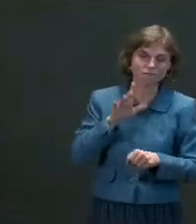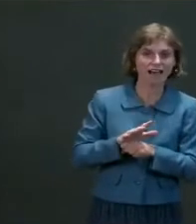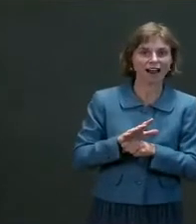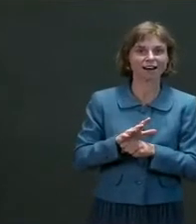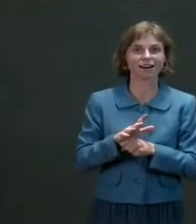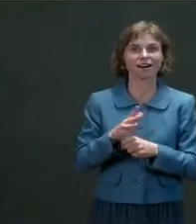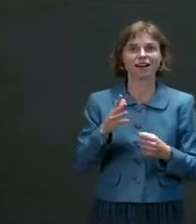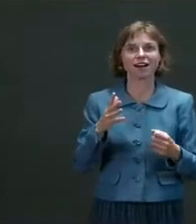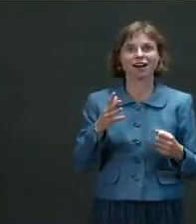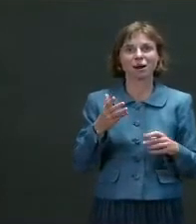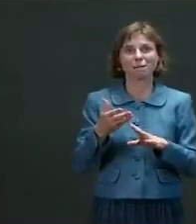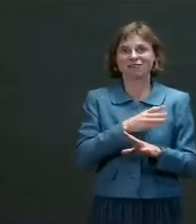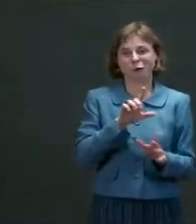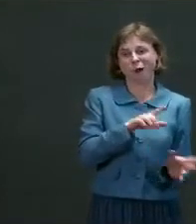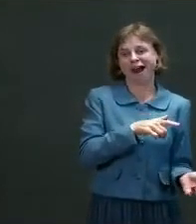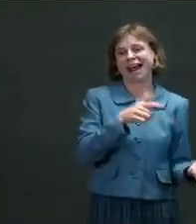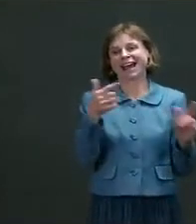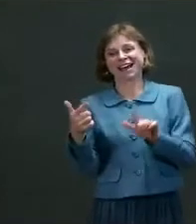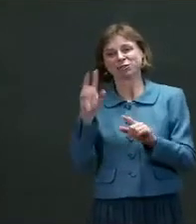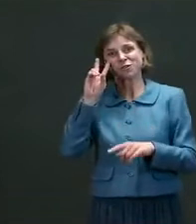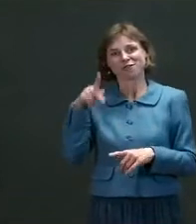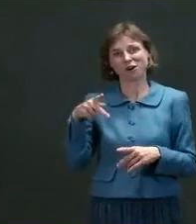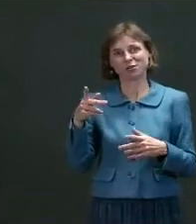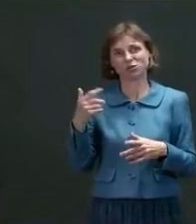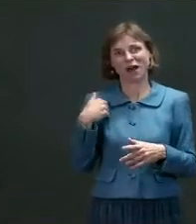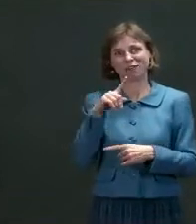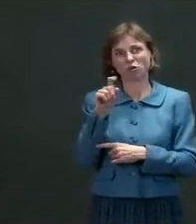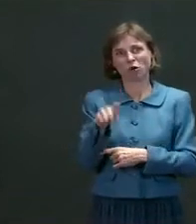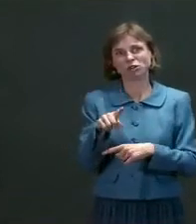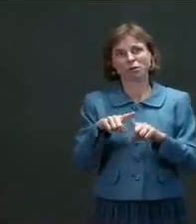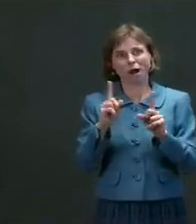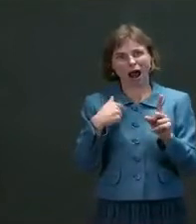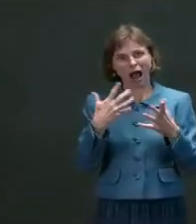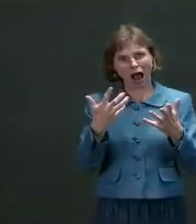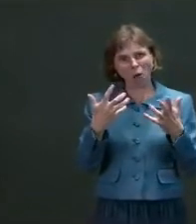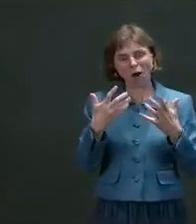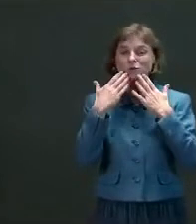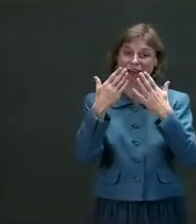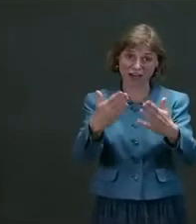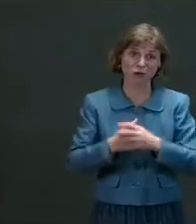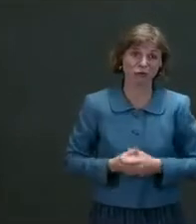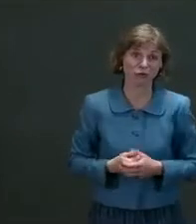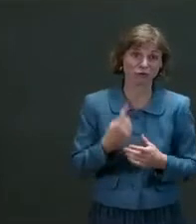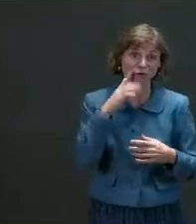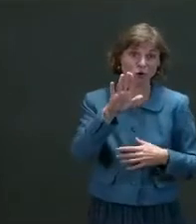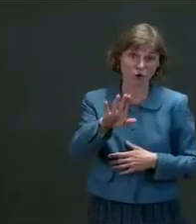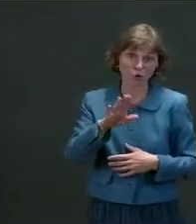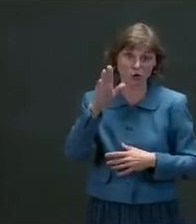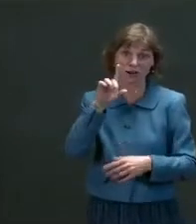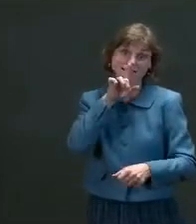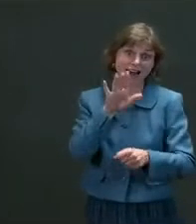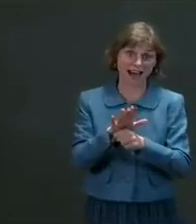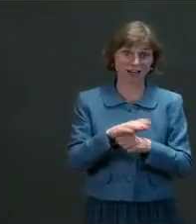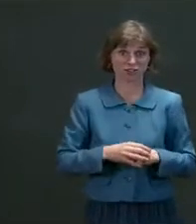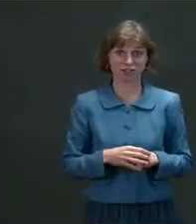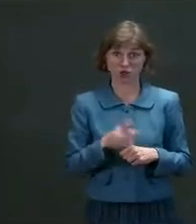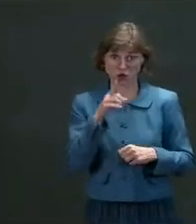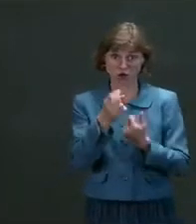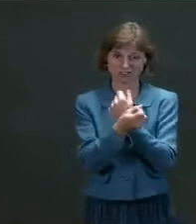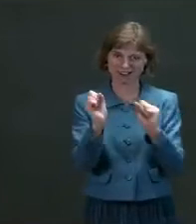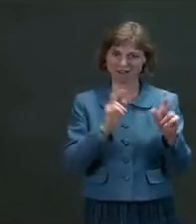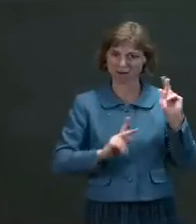want to, before I turn it over to the Vice President, she may have some questions, I just want to thank you for your dedication. You're saving people's